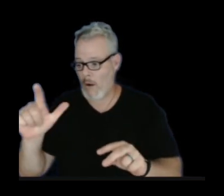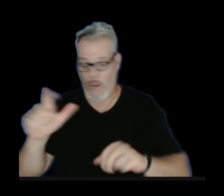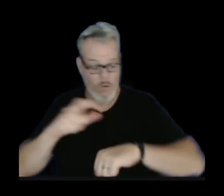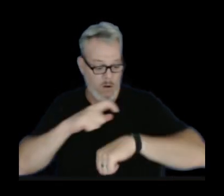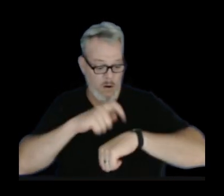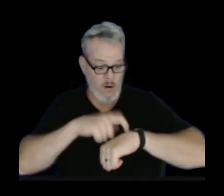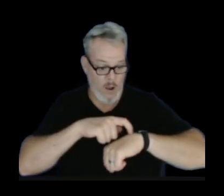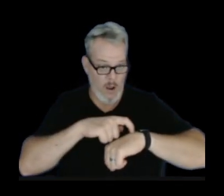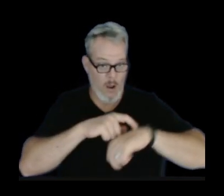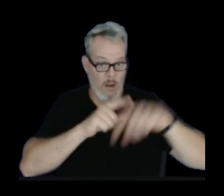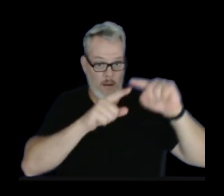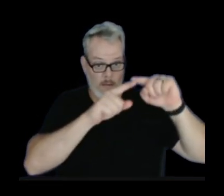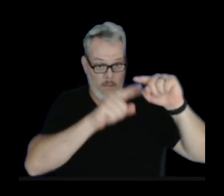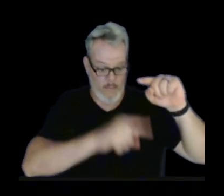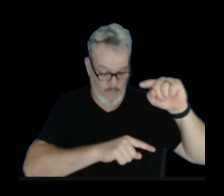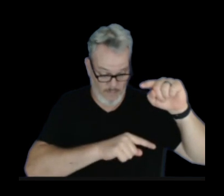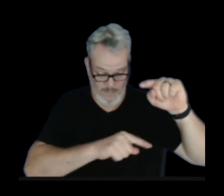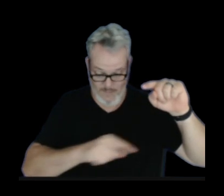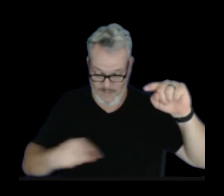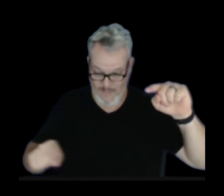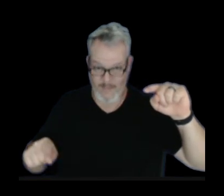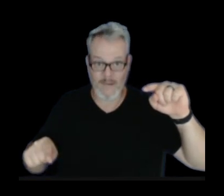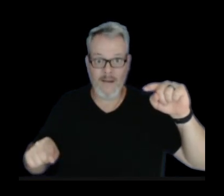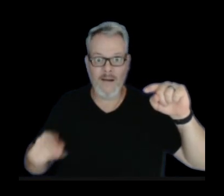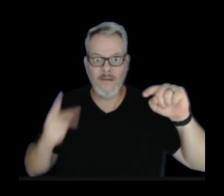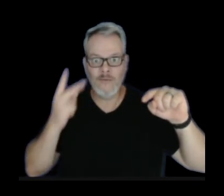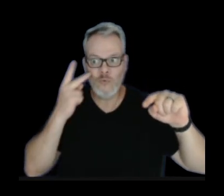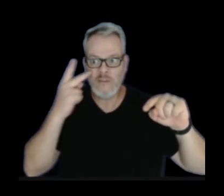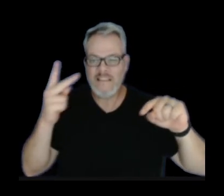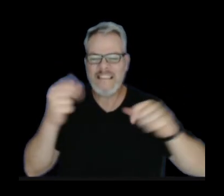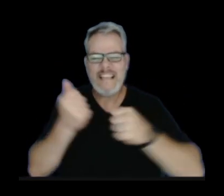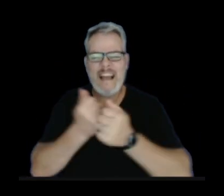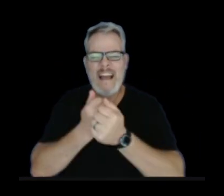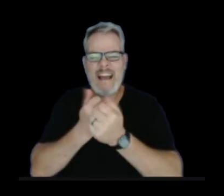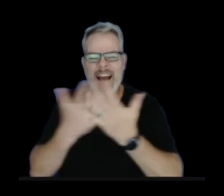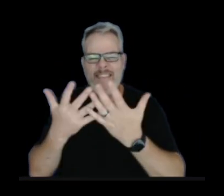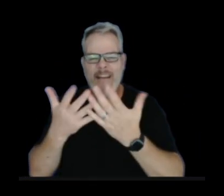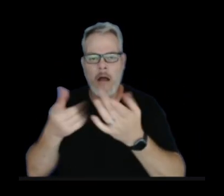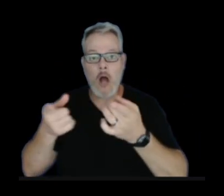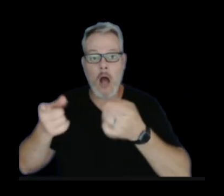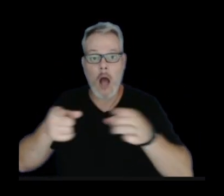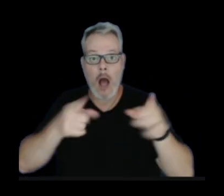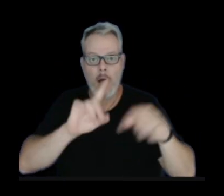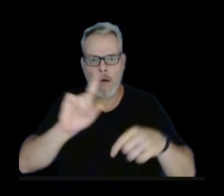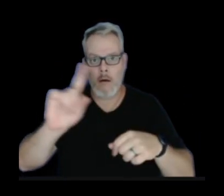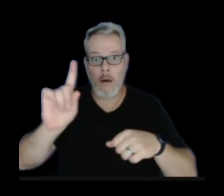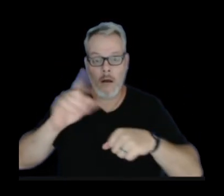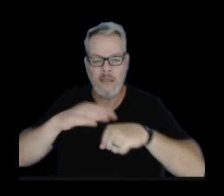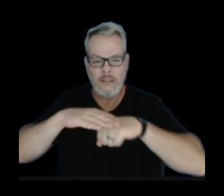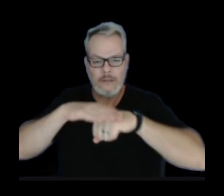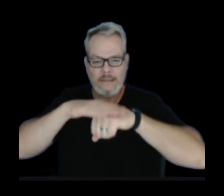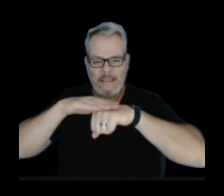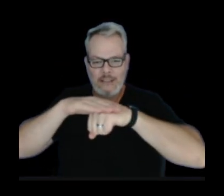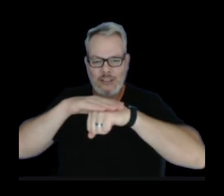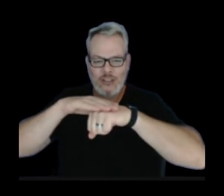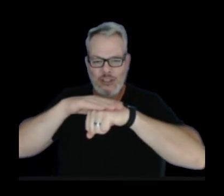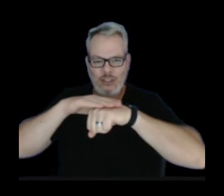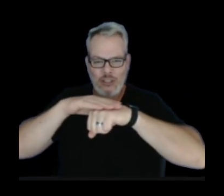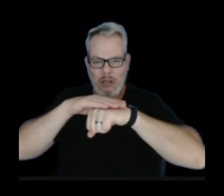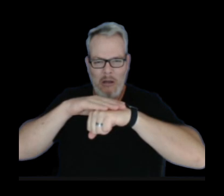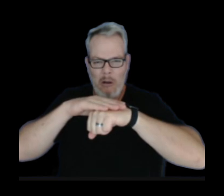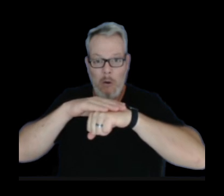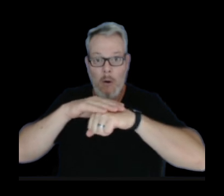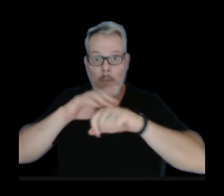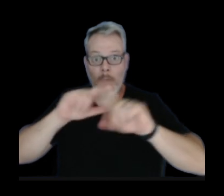see that there are all in the shallow regions of the volcano here, with occasionally earlier in the month, these deeper